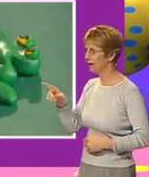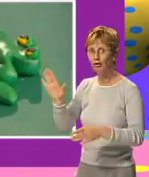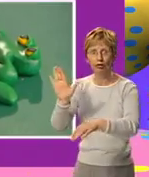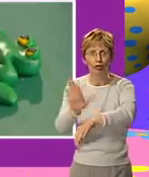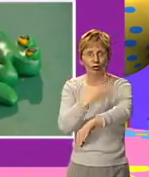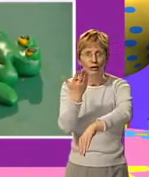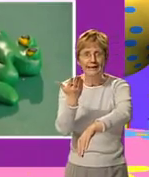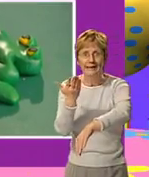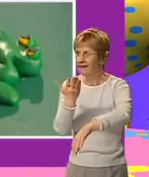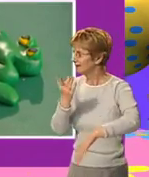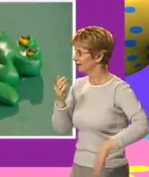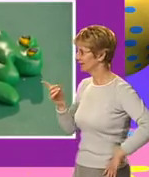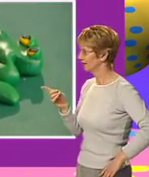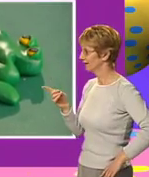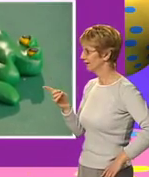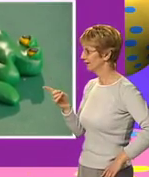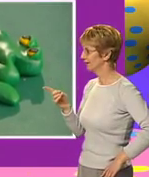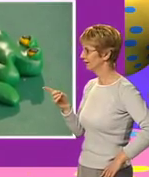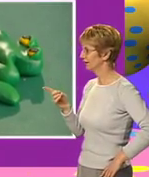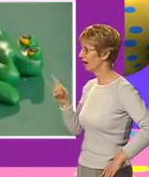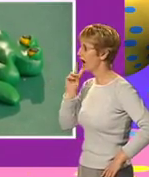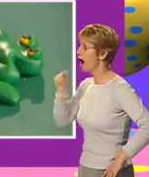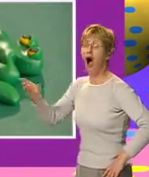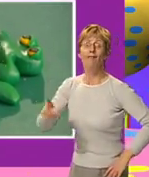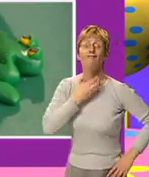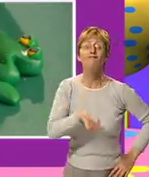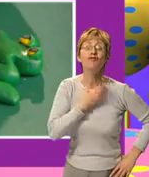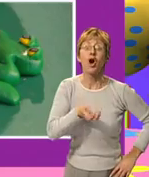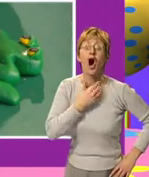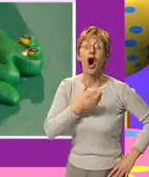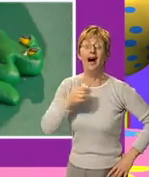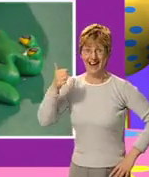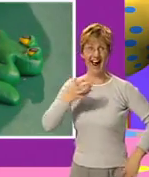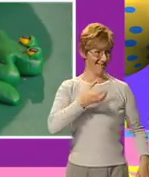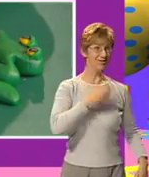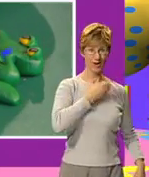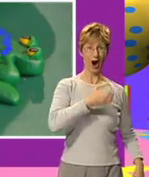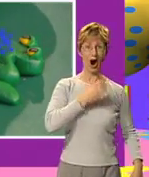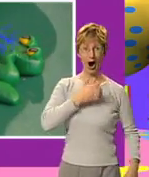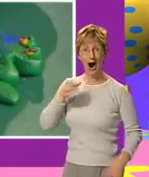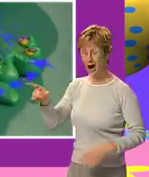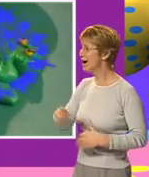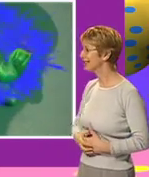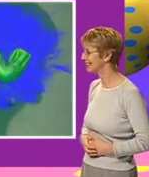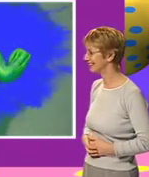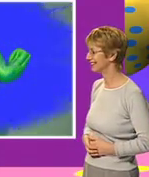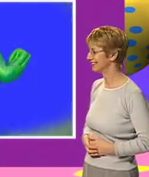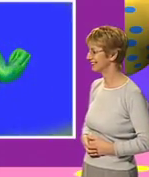Oh, look, it's green. It's a frog. Oh, yeah.